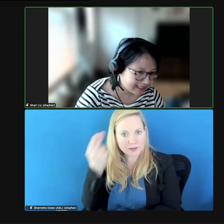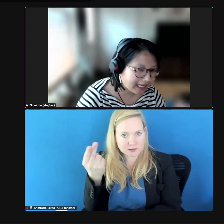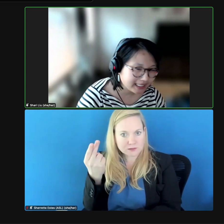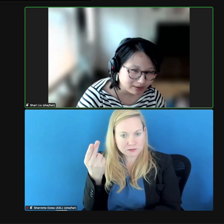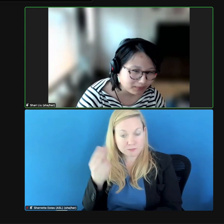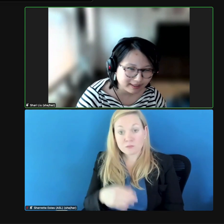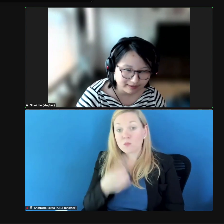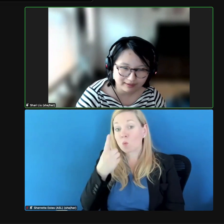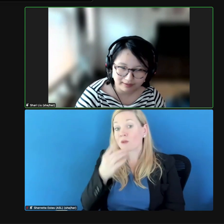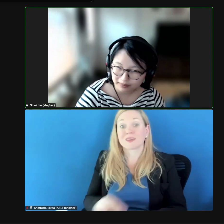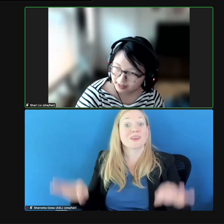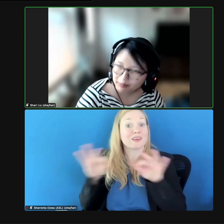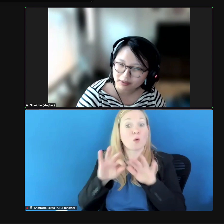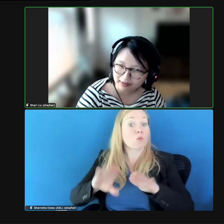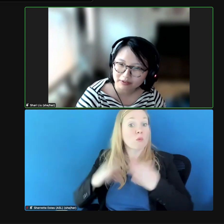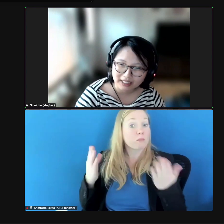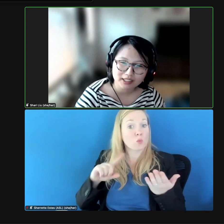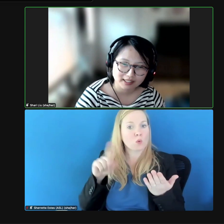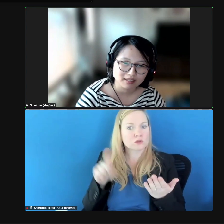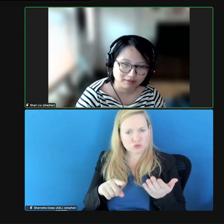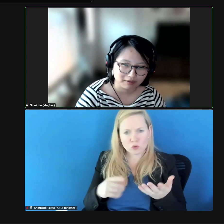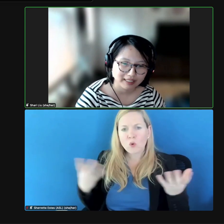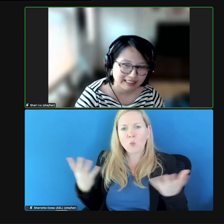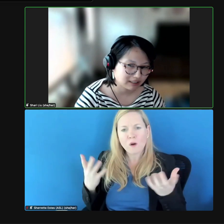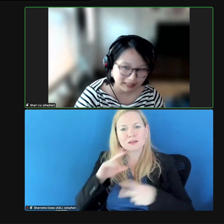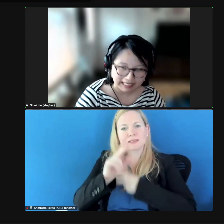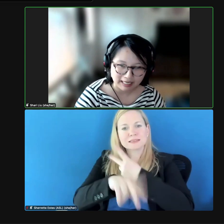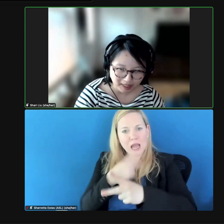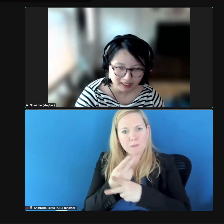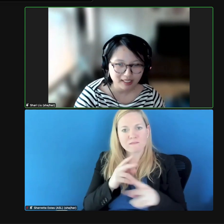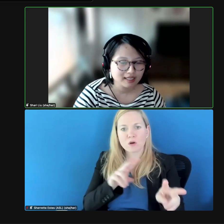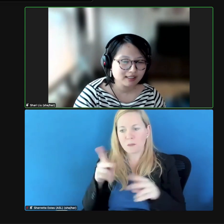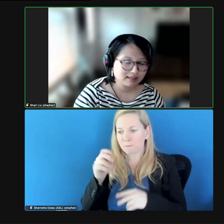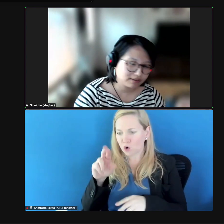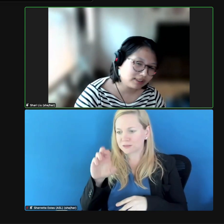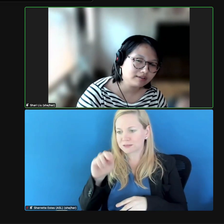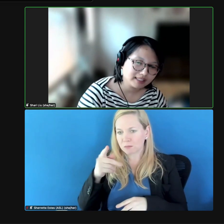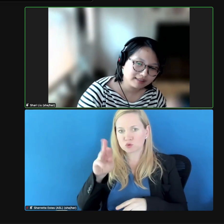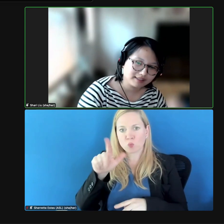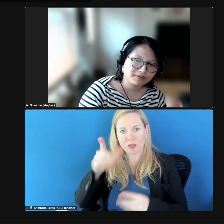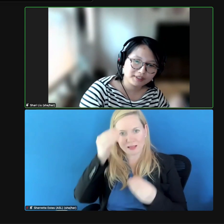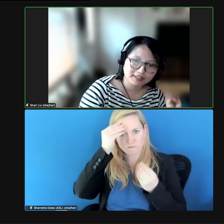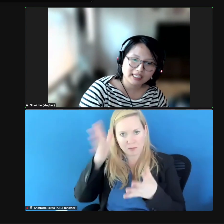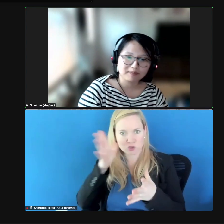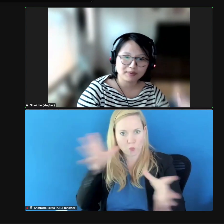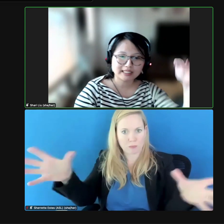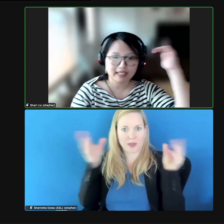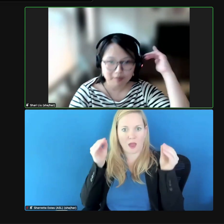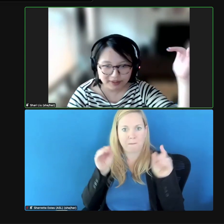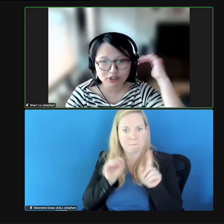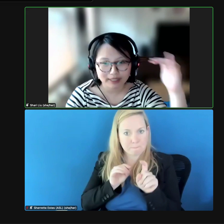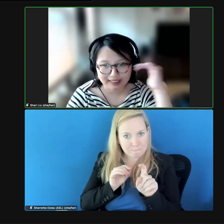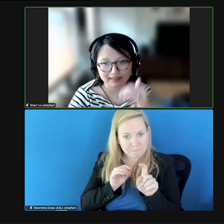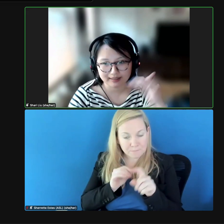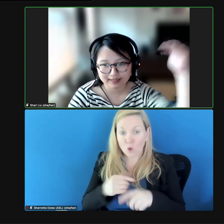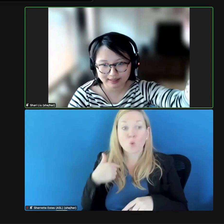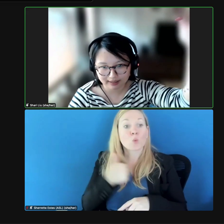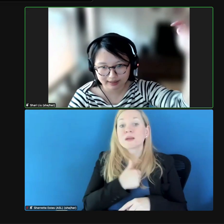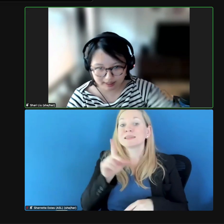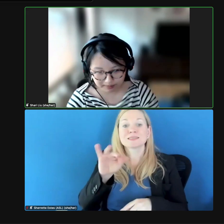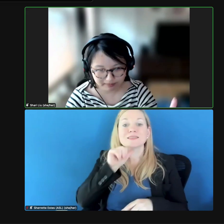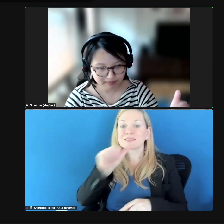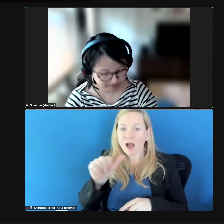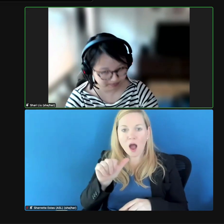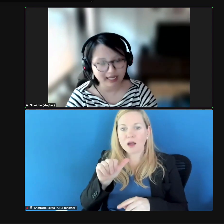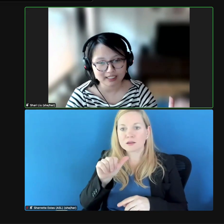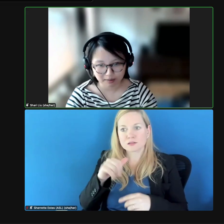is exactly what perceptual information this is reflecting or picking up on. So note that in this first attempt, we didn't habituate adults to